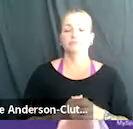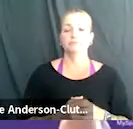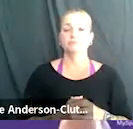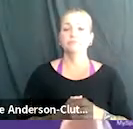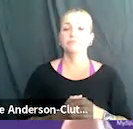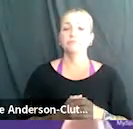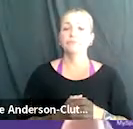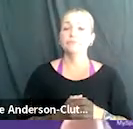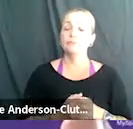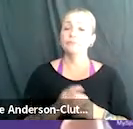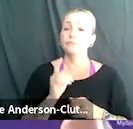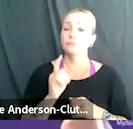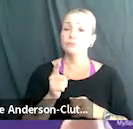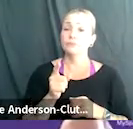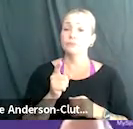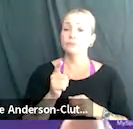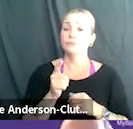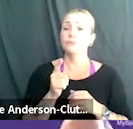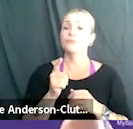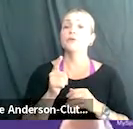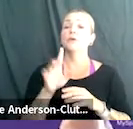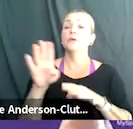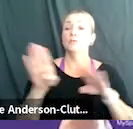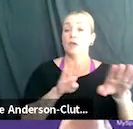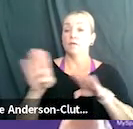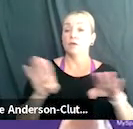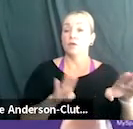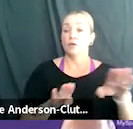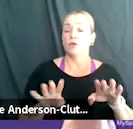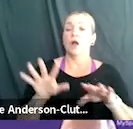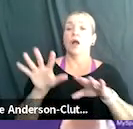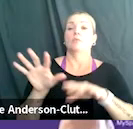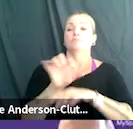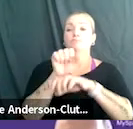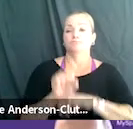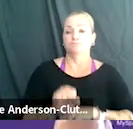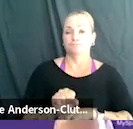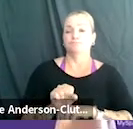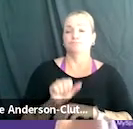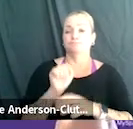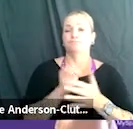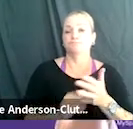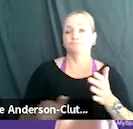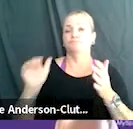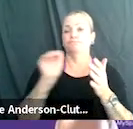So we're going to talk about repetitive behavior in autism. And just as a